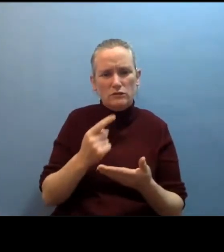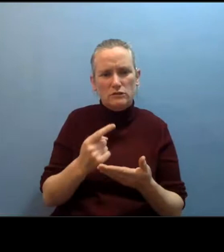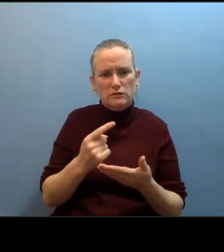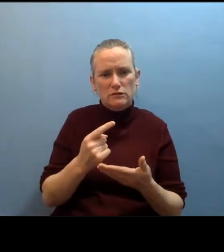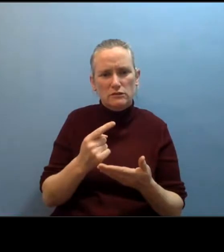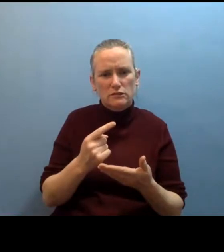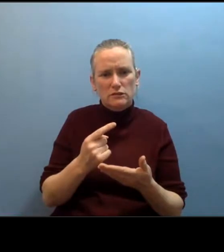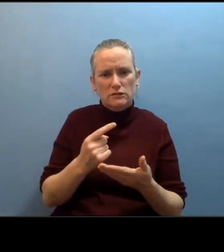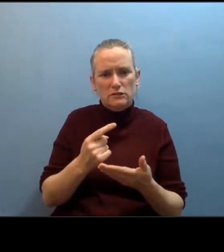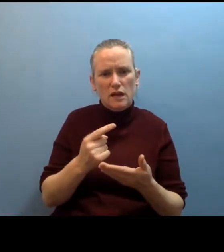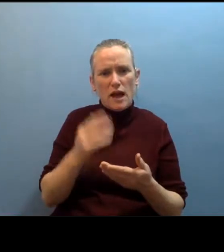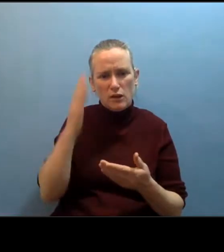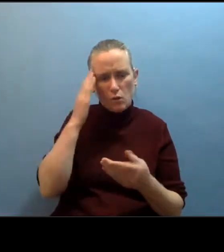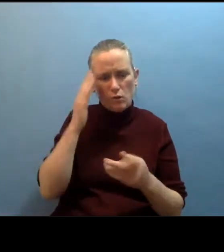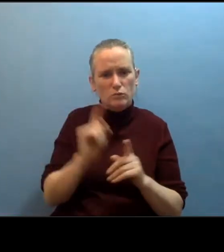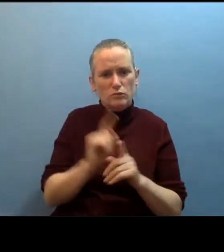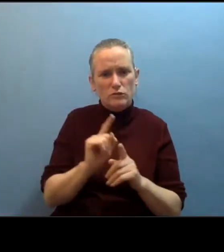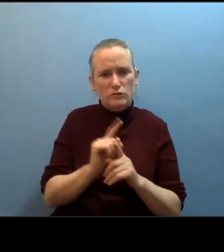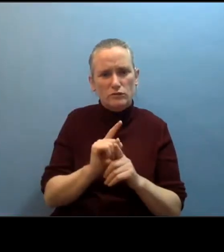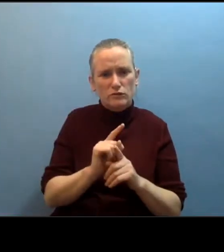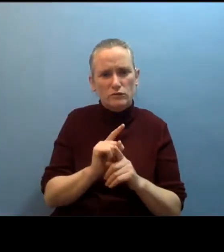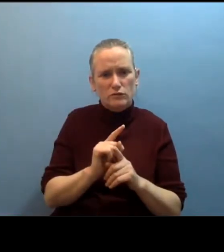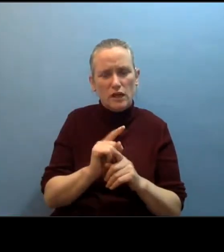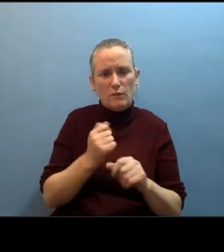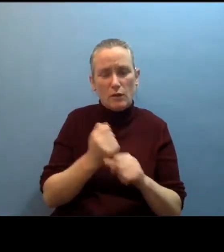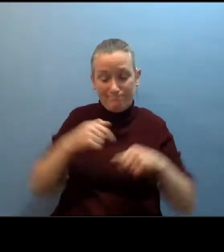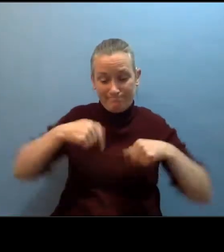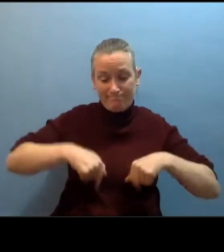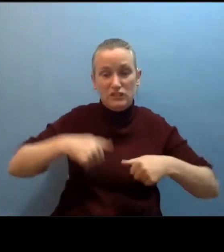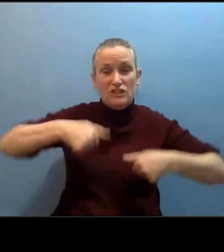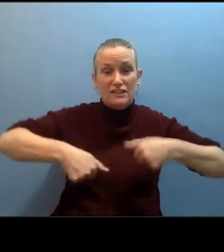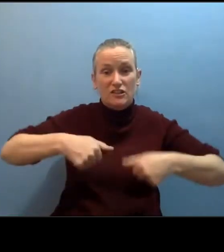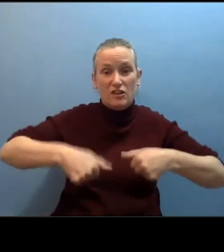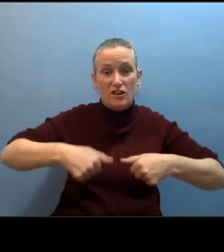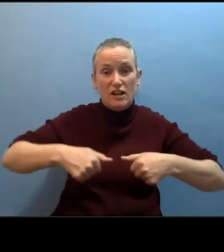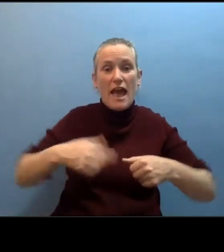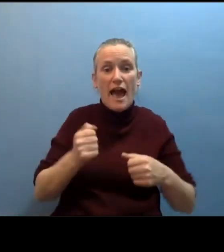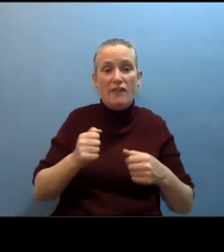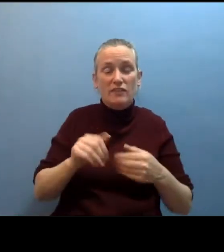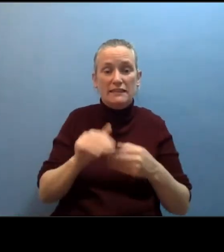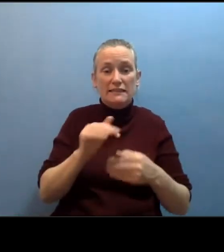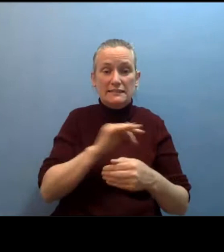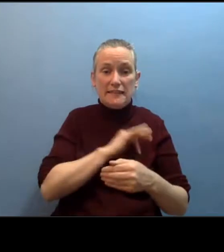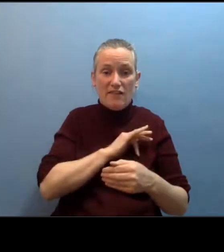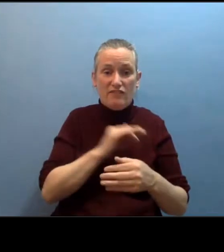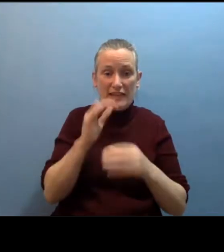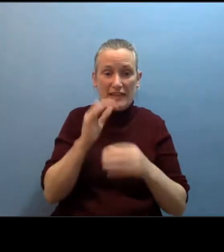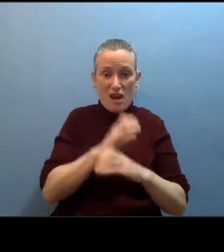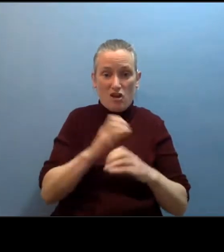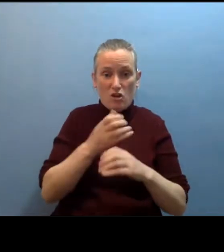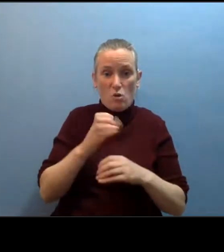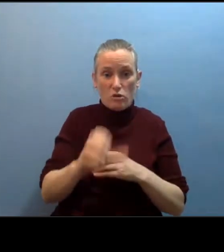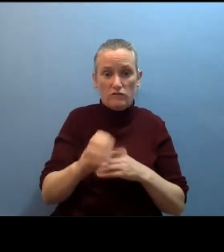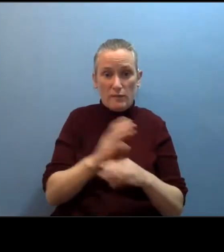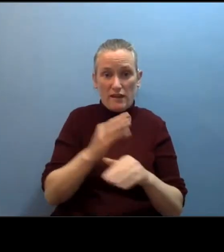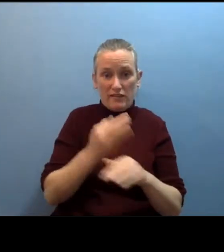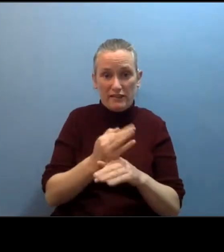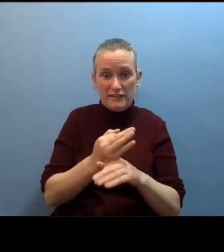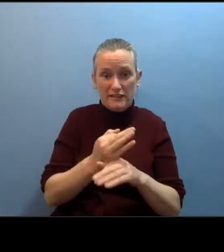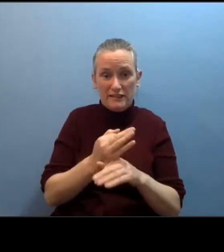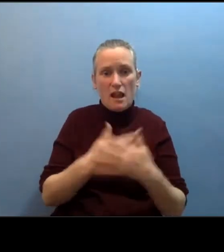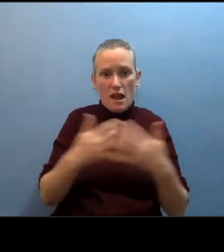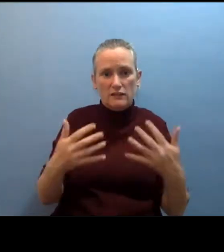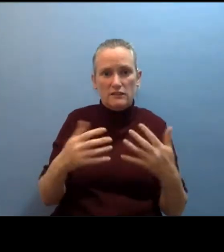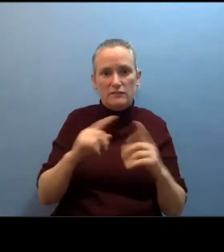that also in terms of Jigsaw, we've got a self-care course for parents, and we have a lot of different articles available